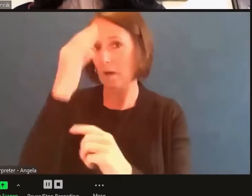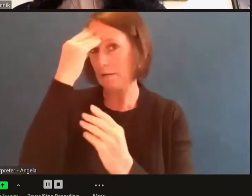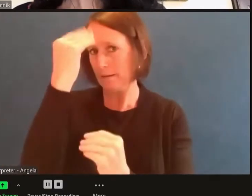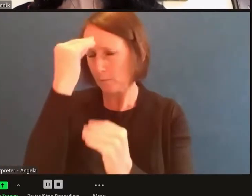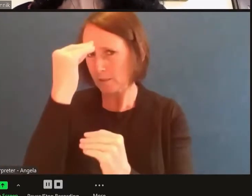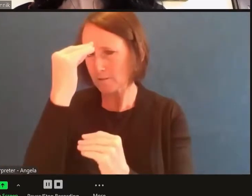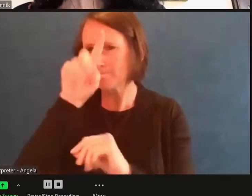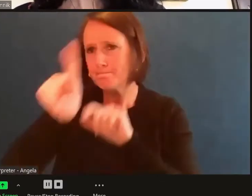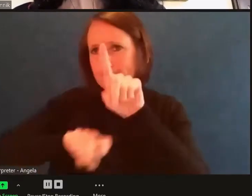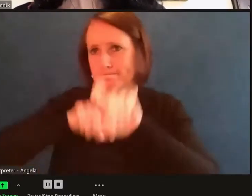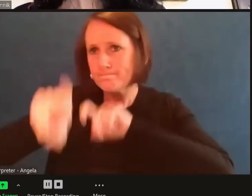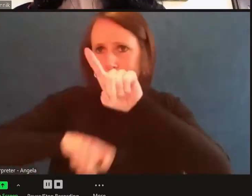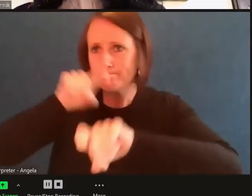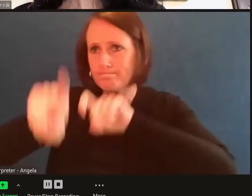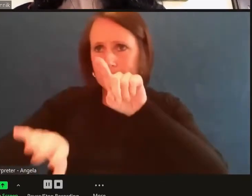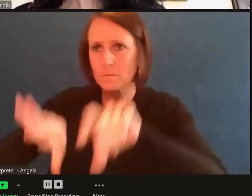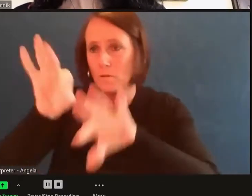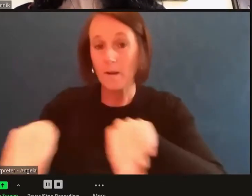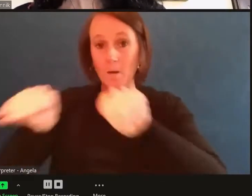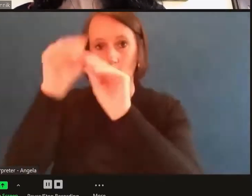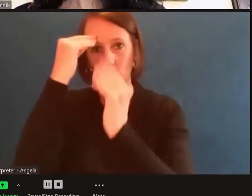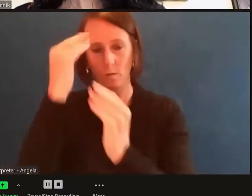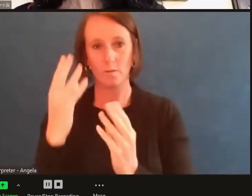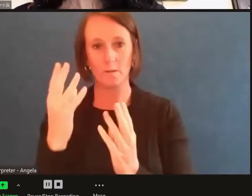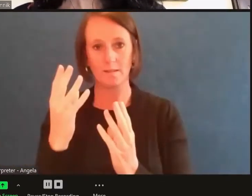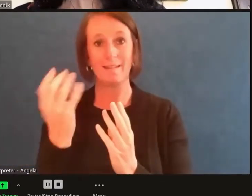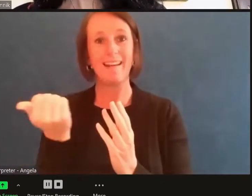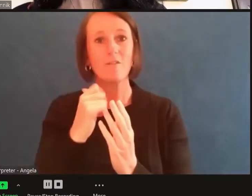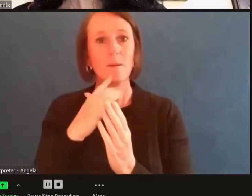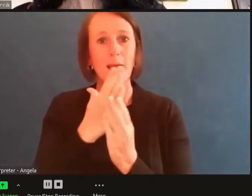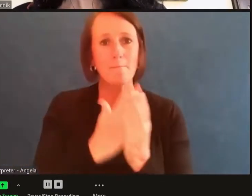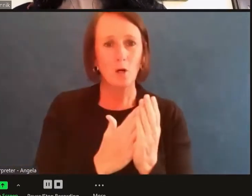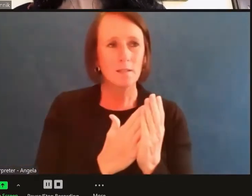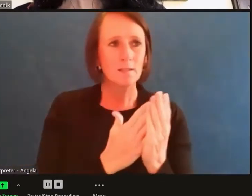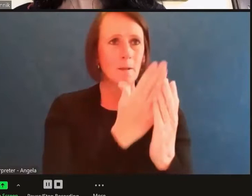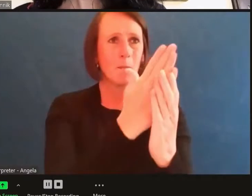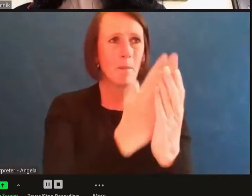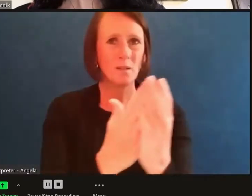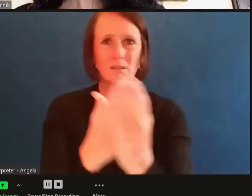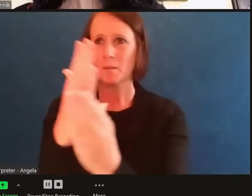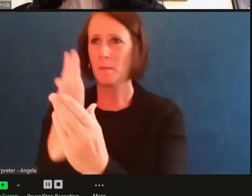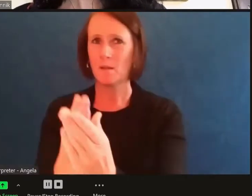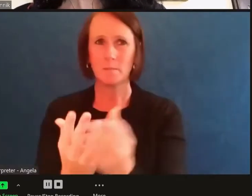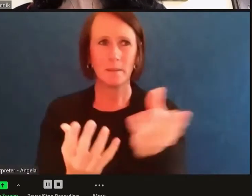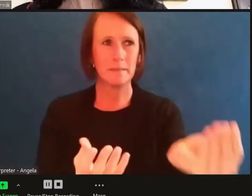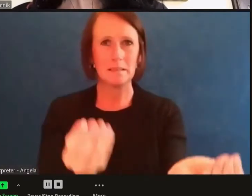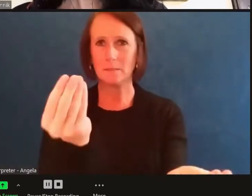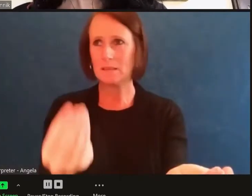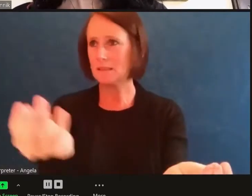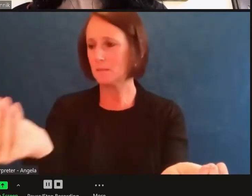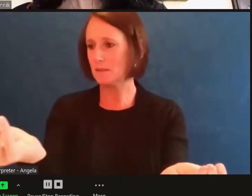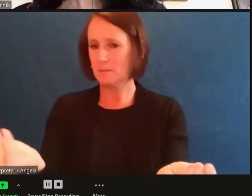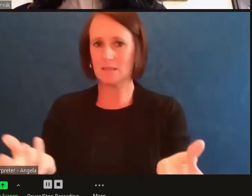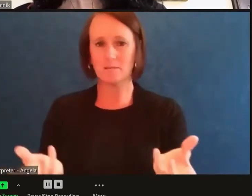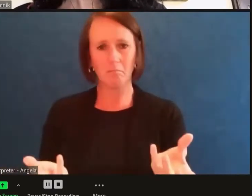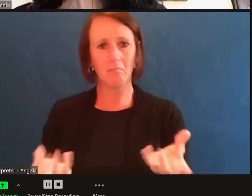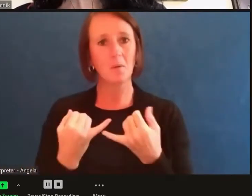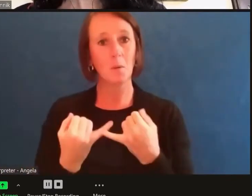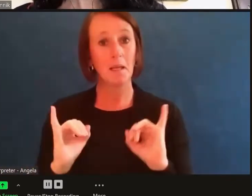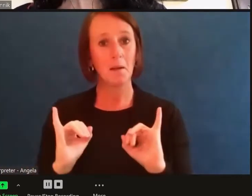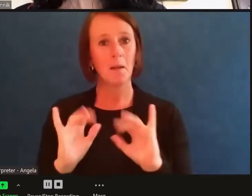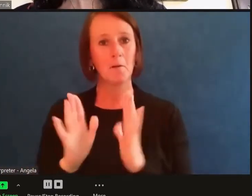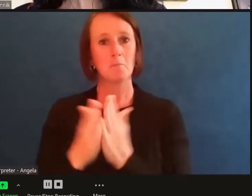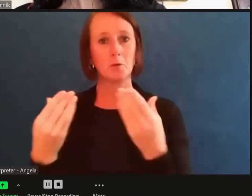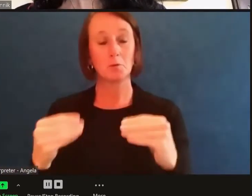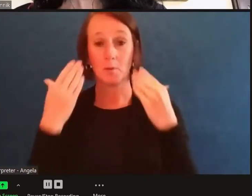was finding was everyone had a piece of the puzzle, but nobody had all of the puzzle. So independent bookstores didn't know what was going on